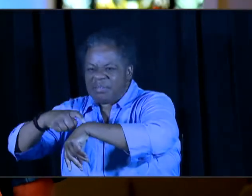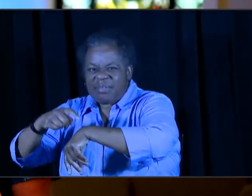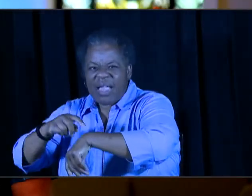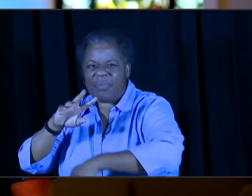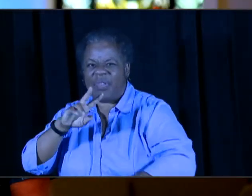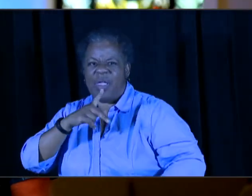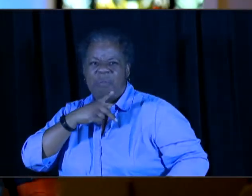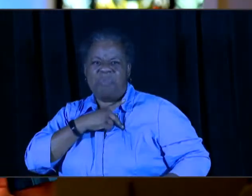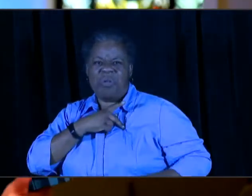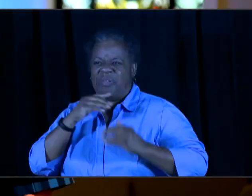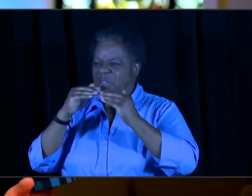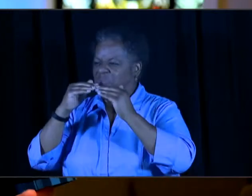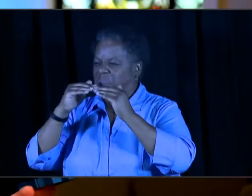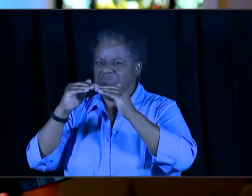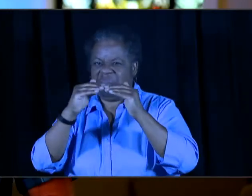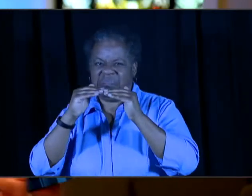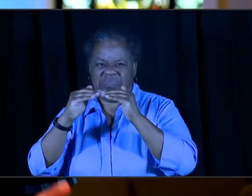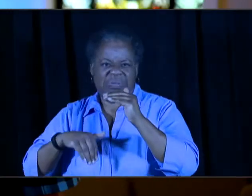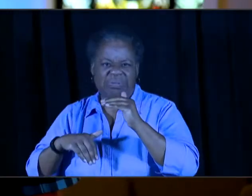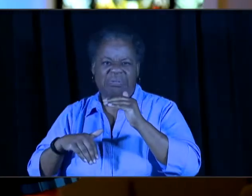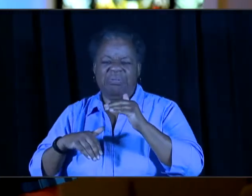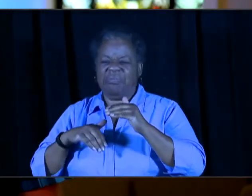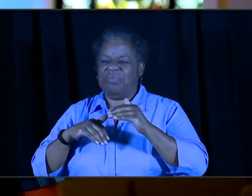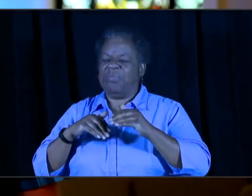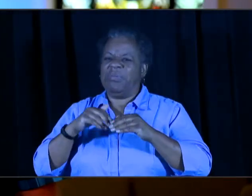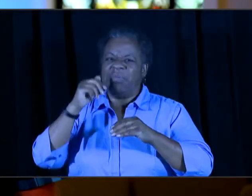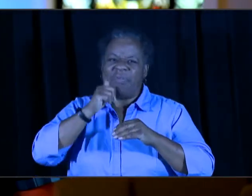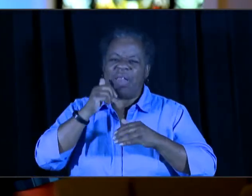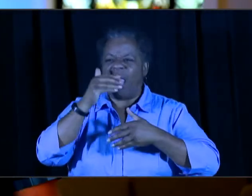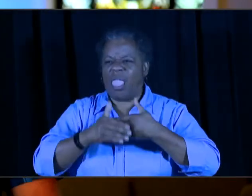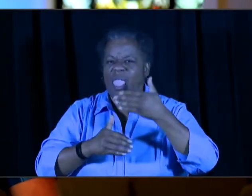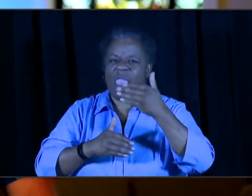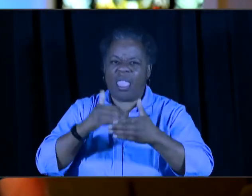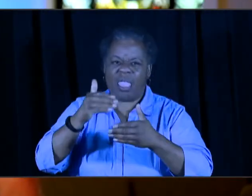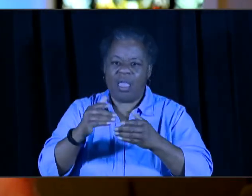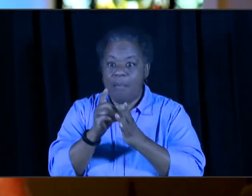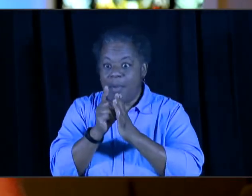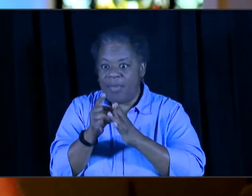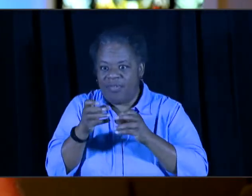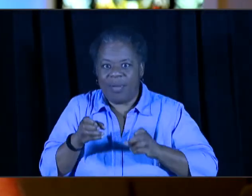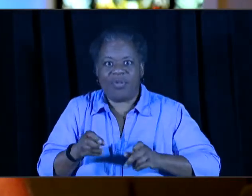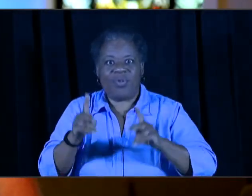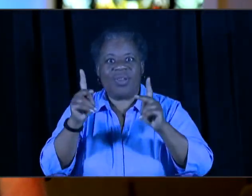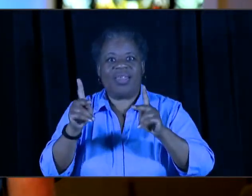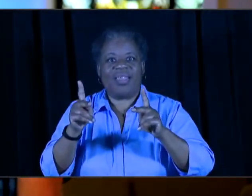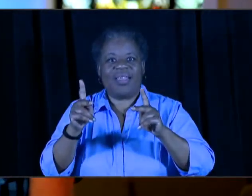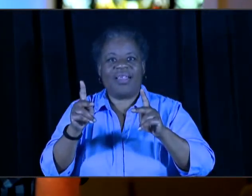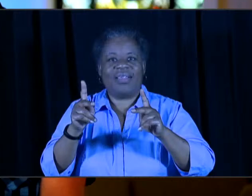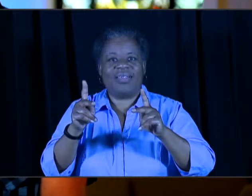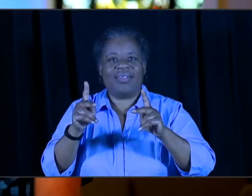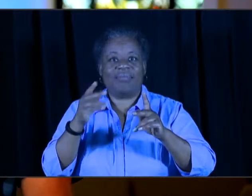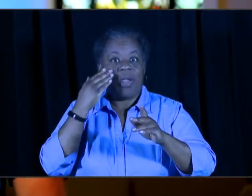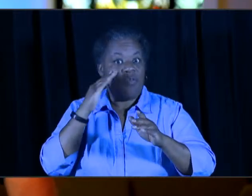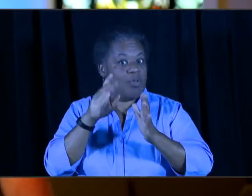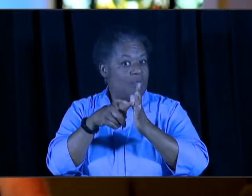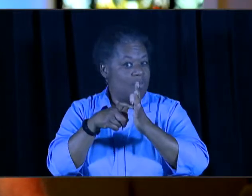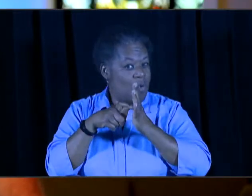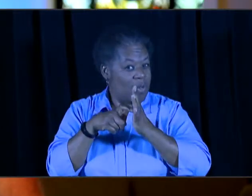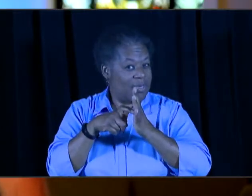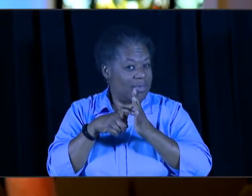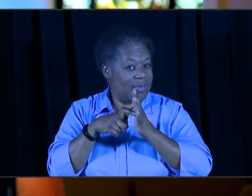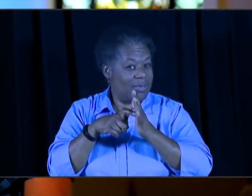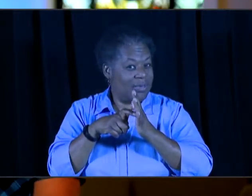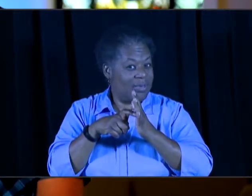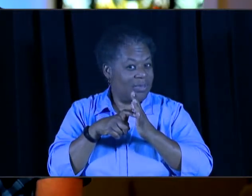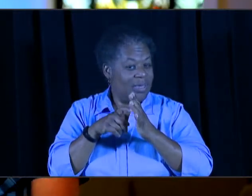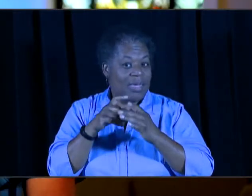personal injustice, the daily grind, moments of opportunity. And I don't know if you've noticed this,